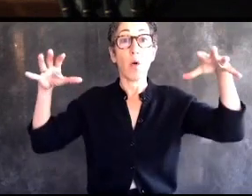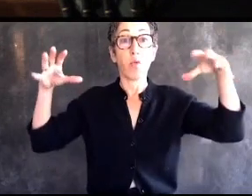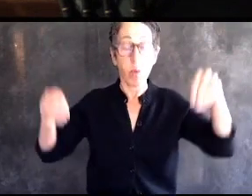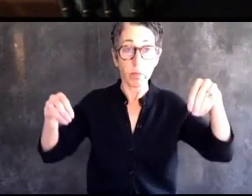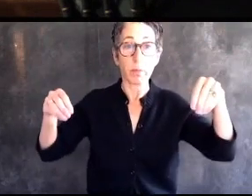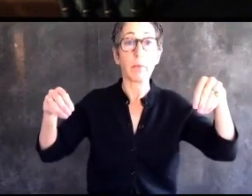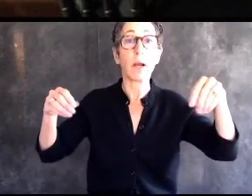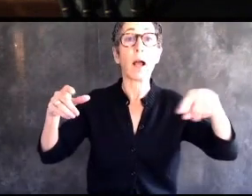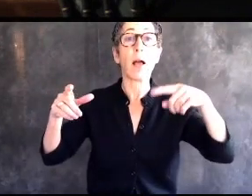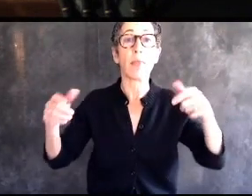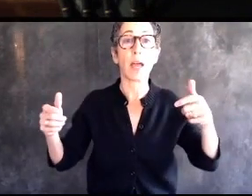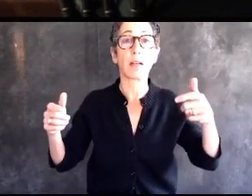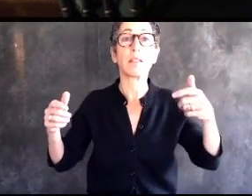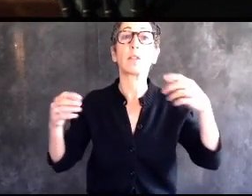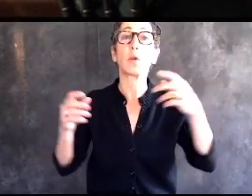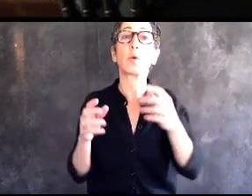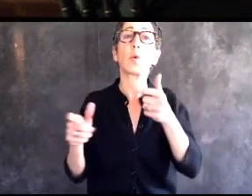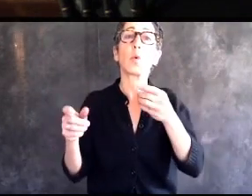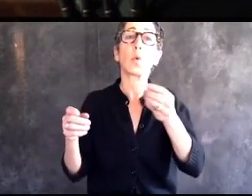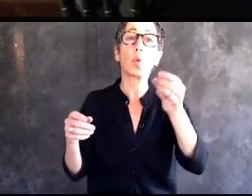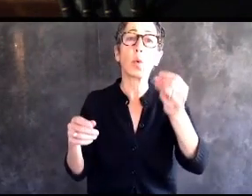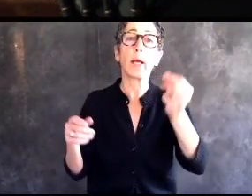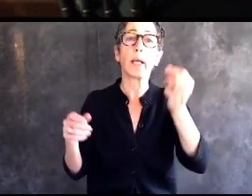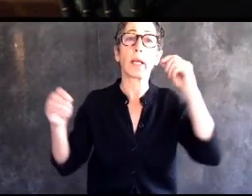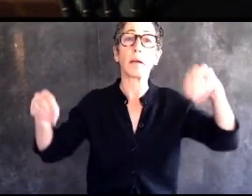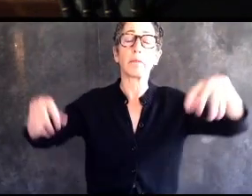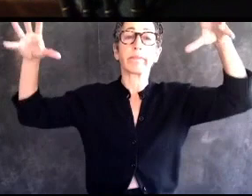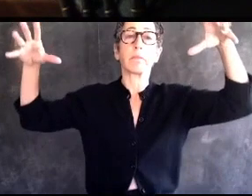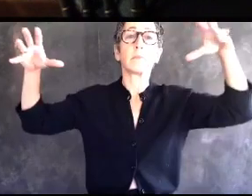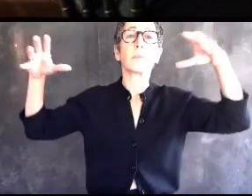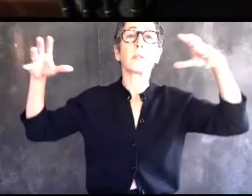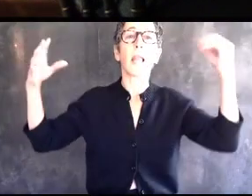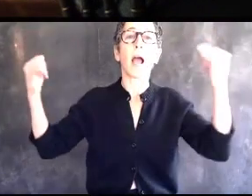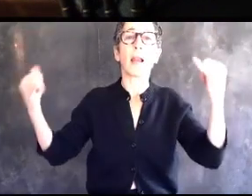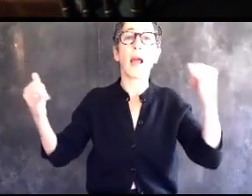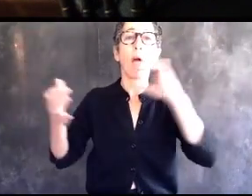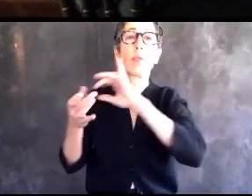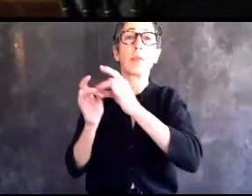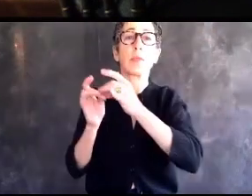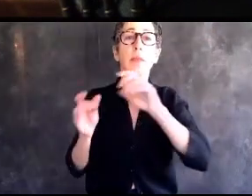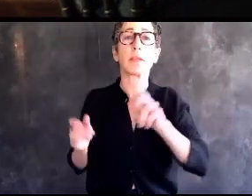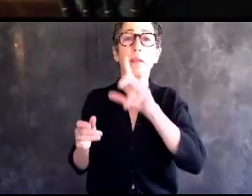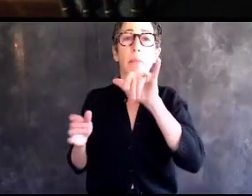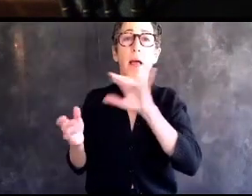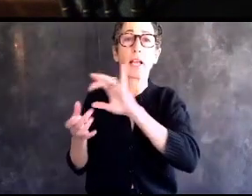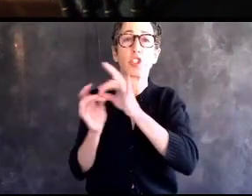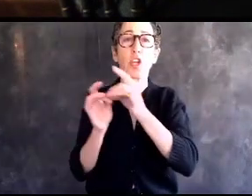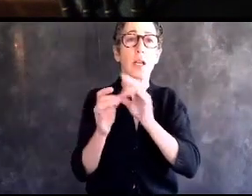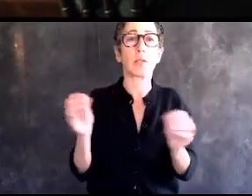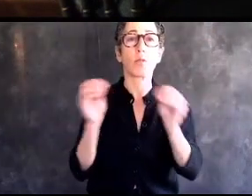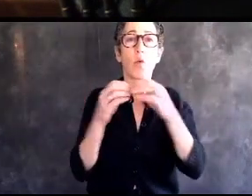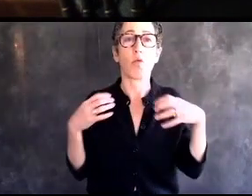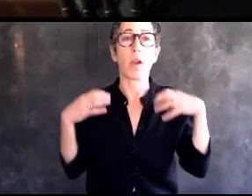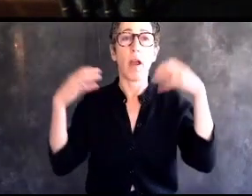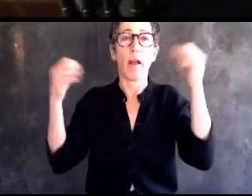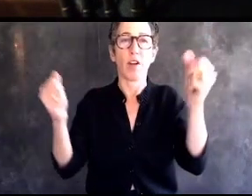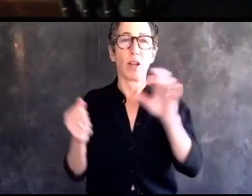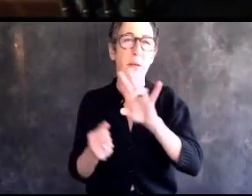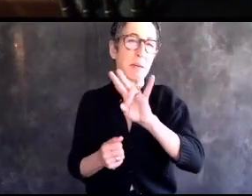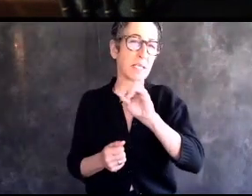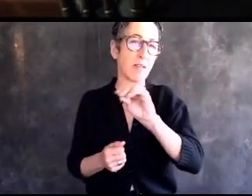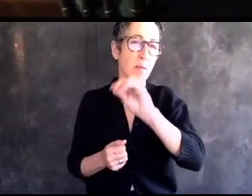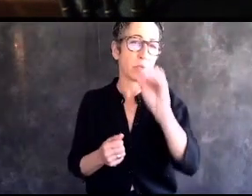read that TSMC and the supply chain is already more than 70% recovered and should be recovered pretty soon. So we're